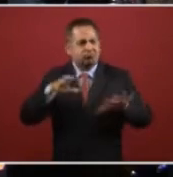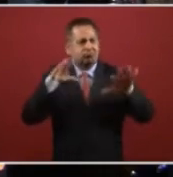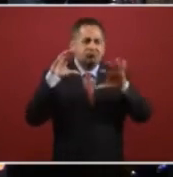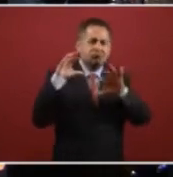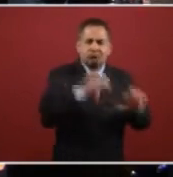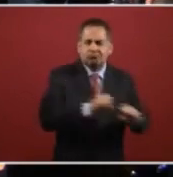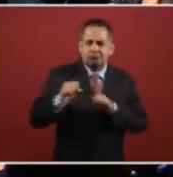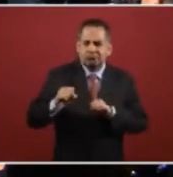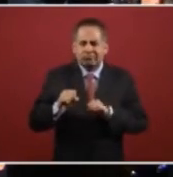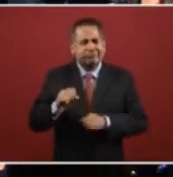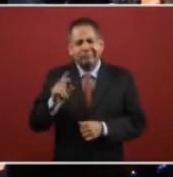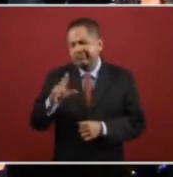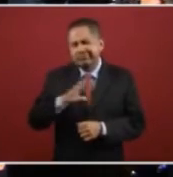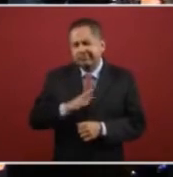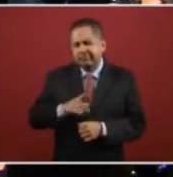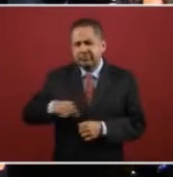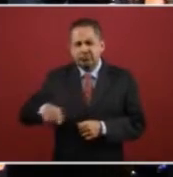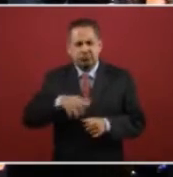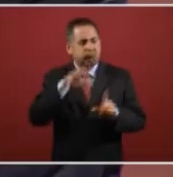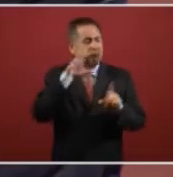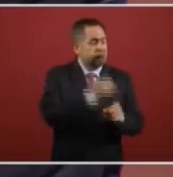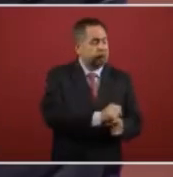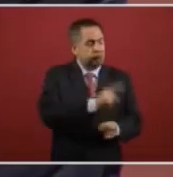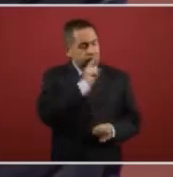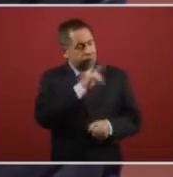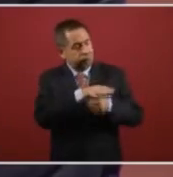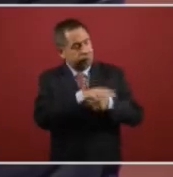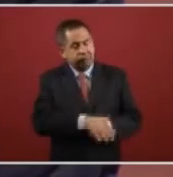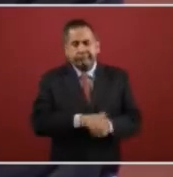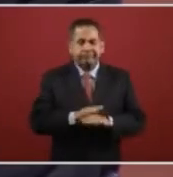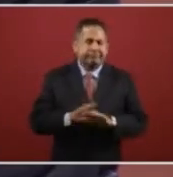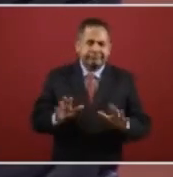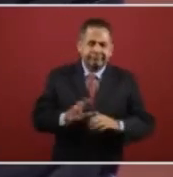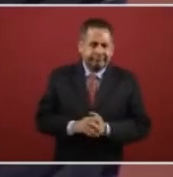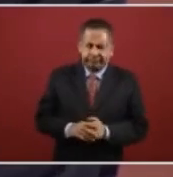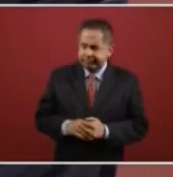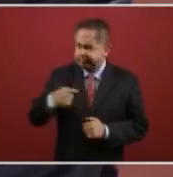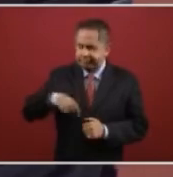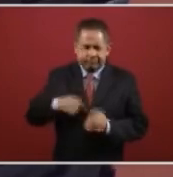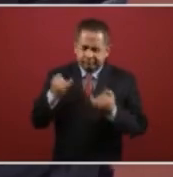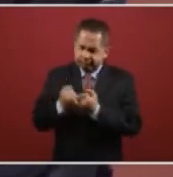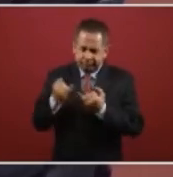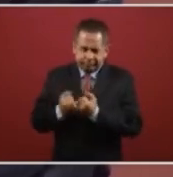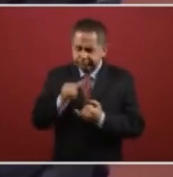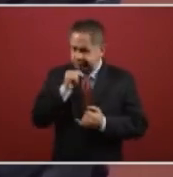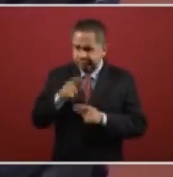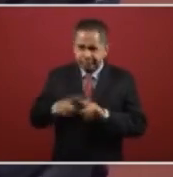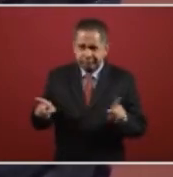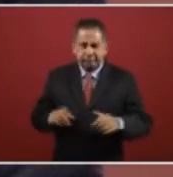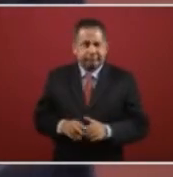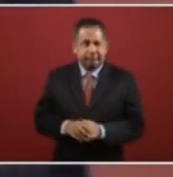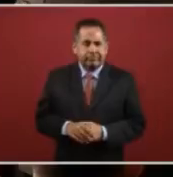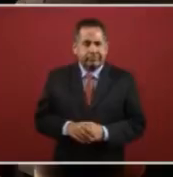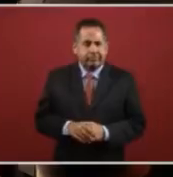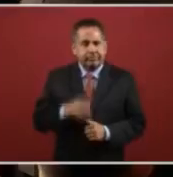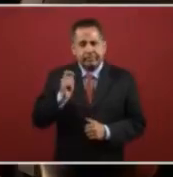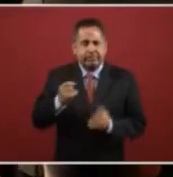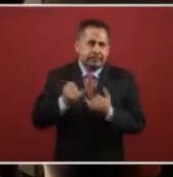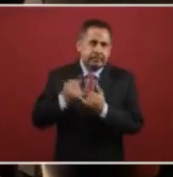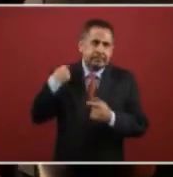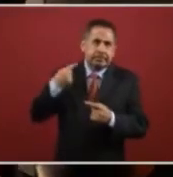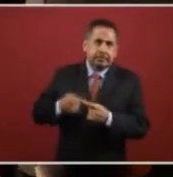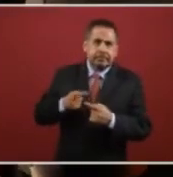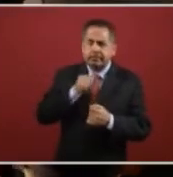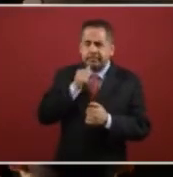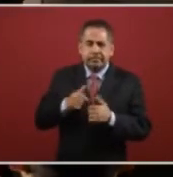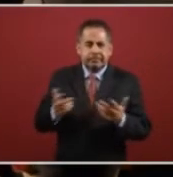judicial matter is being applied. We are not repressors, and we are not the same